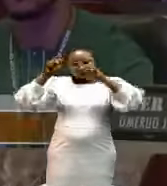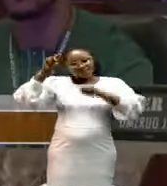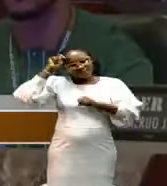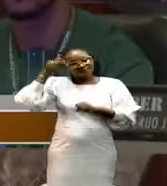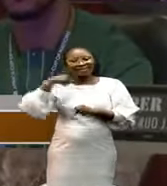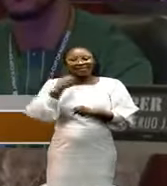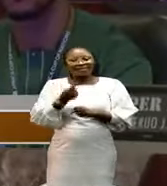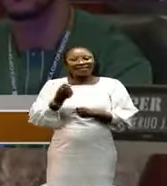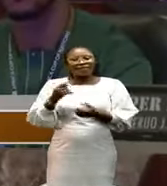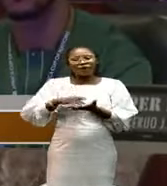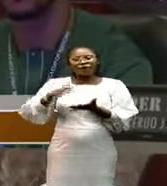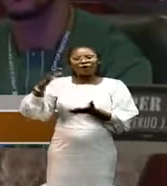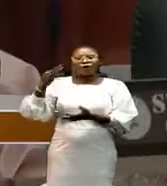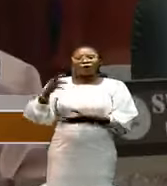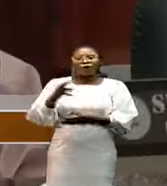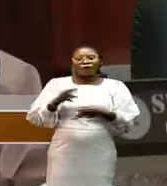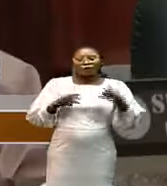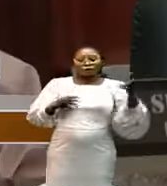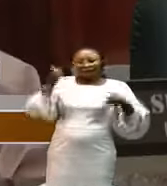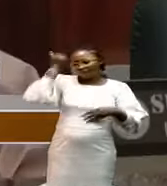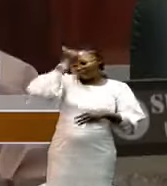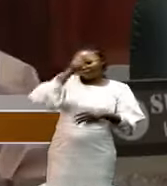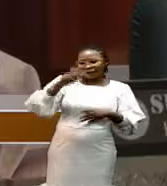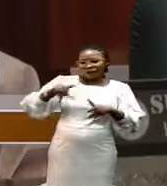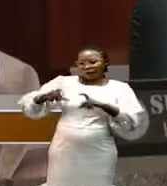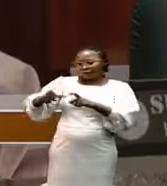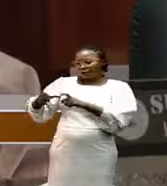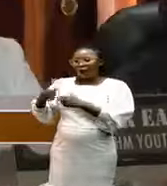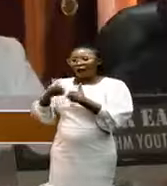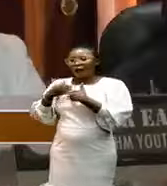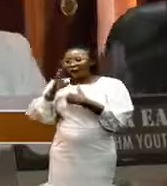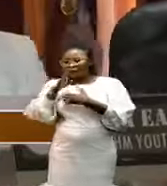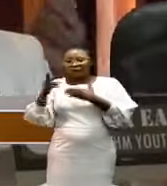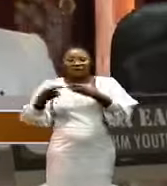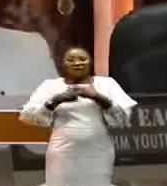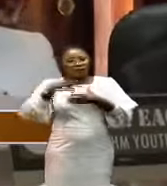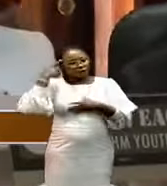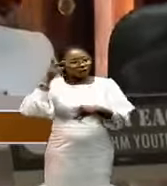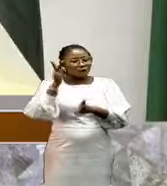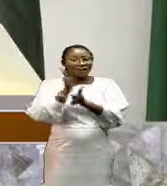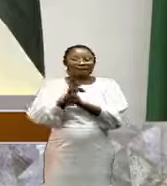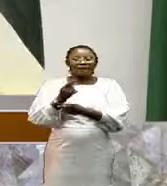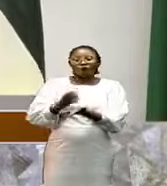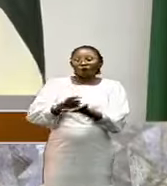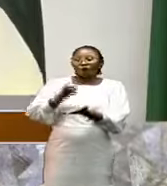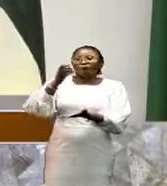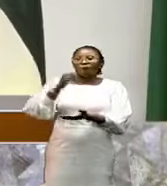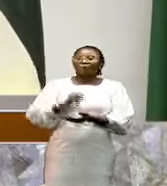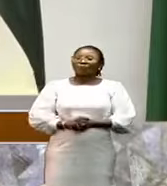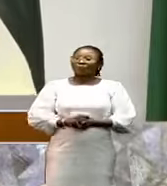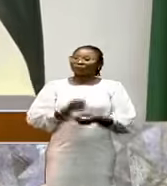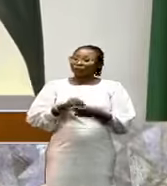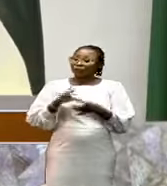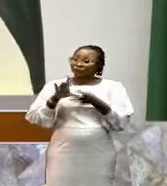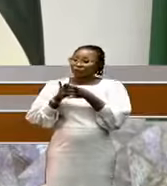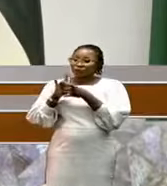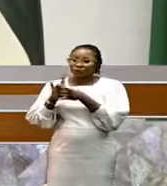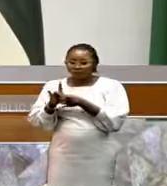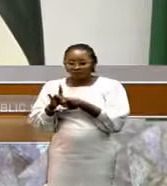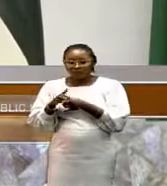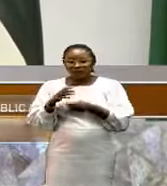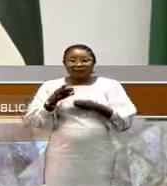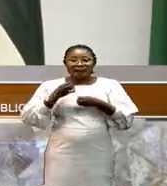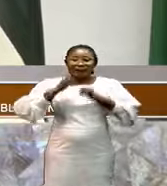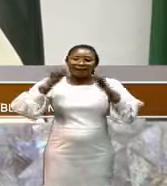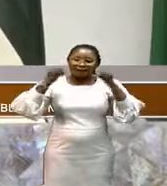says the glory of the West African region has been restored for keeping the cup. The unity and resilience of